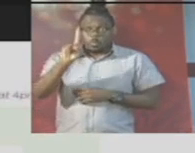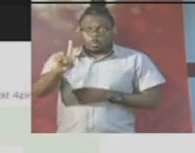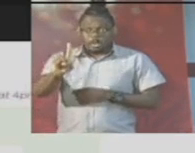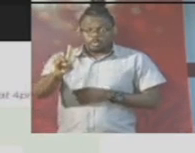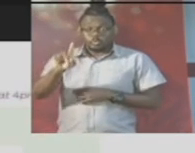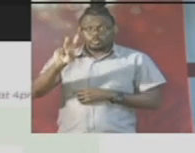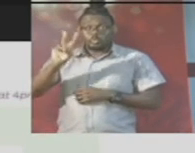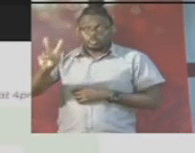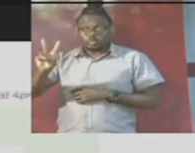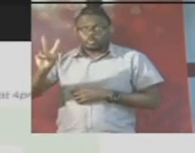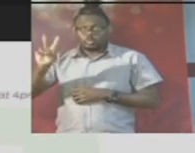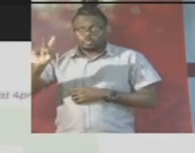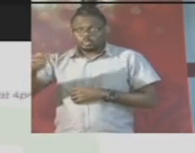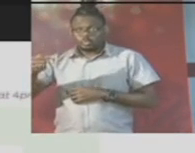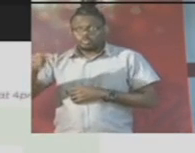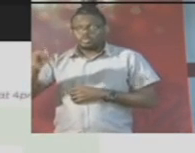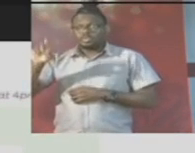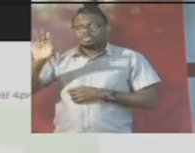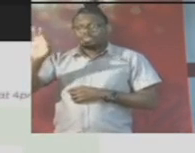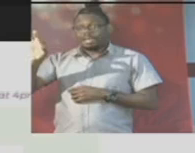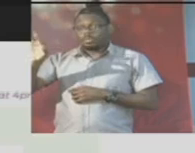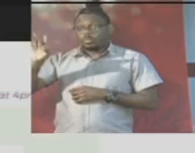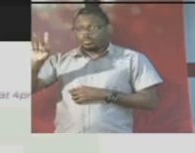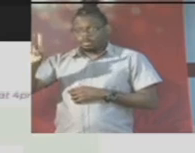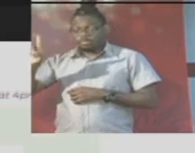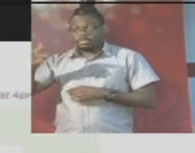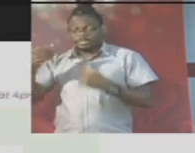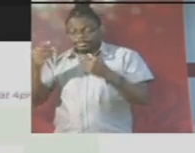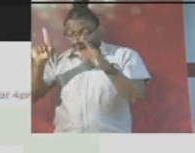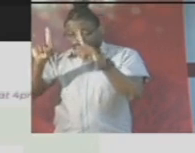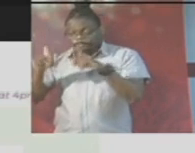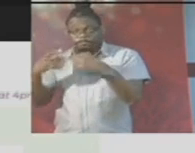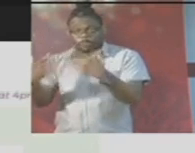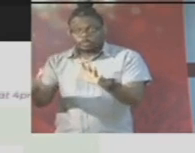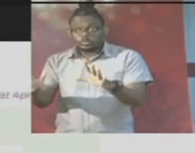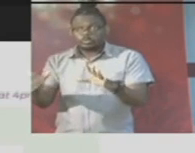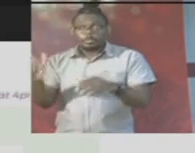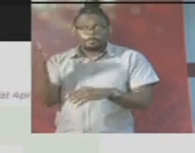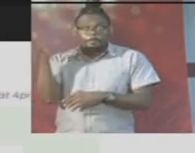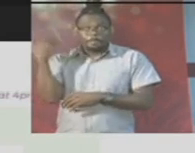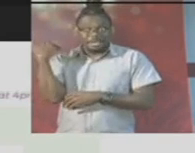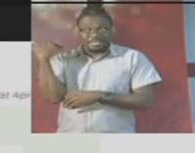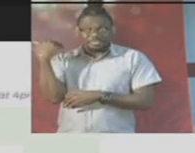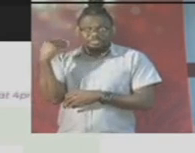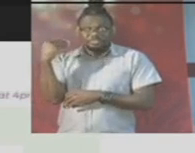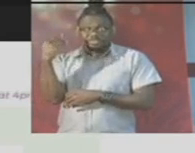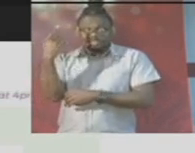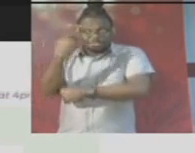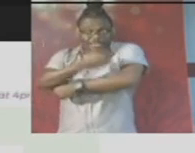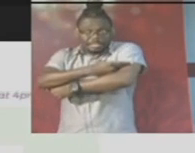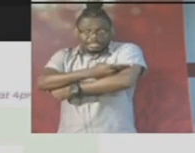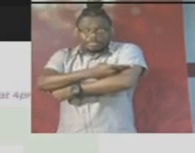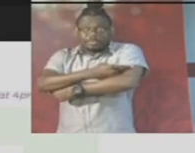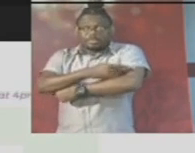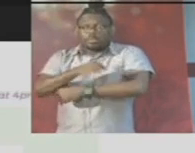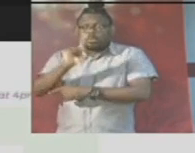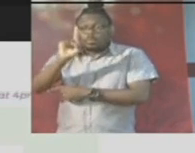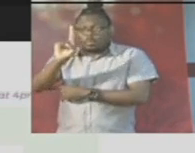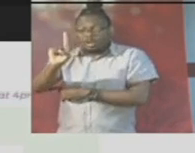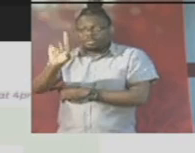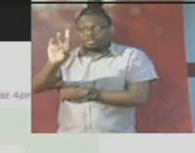122,901 tests conducted thus far. Over the last 24 hours, we would have reported 171 new positive